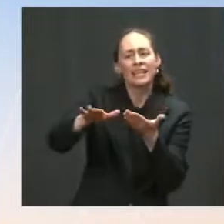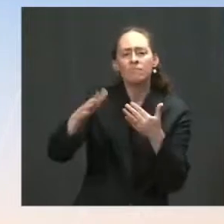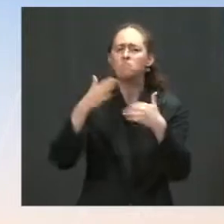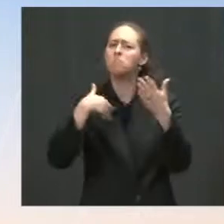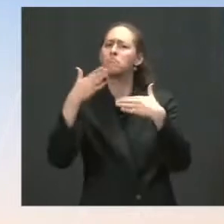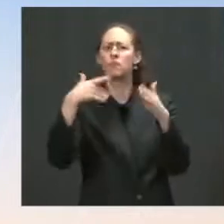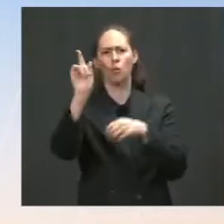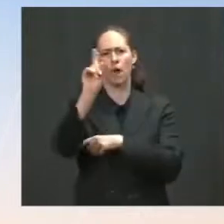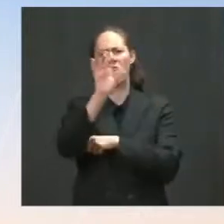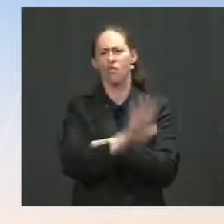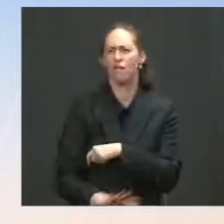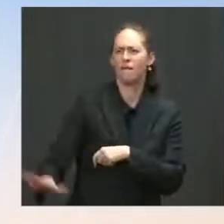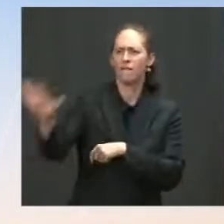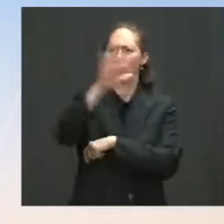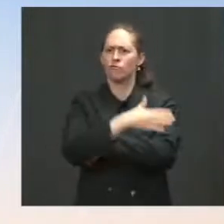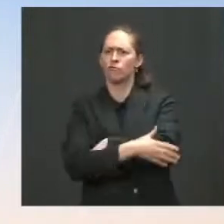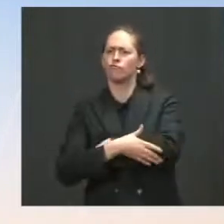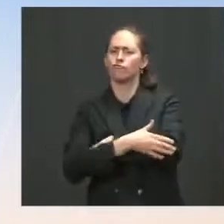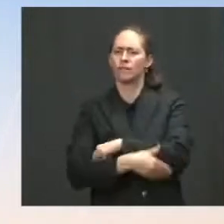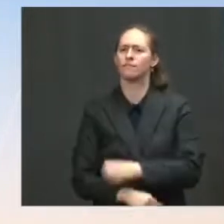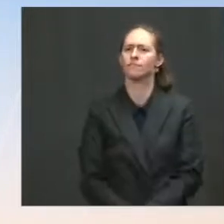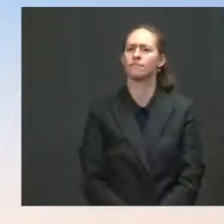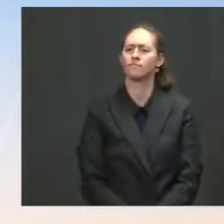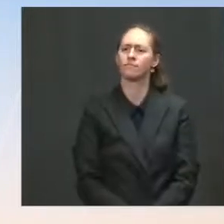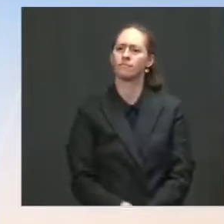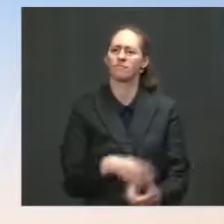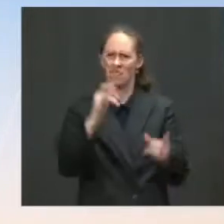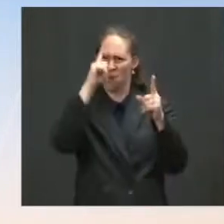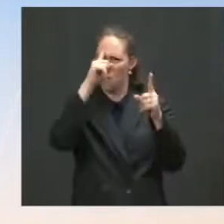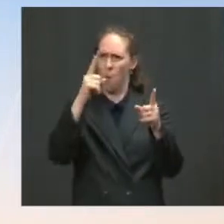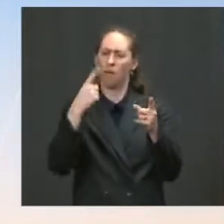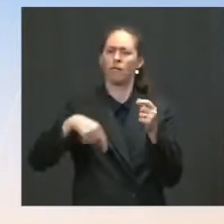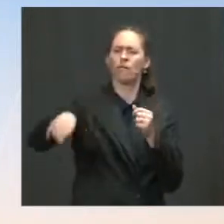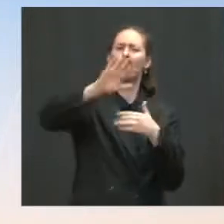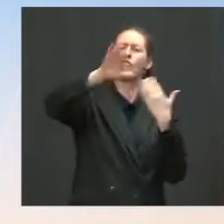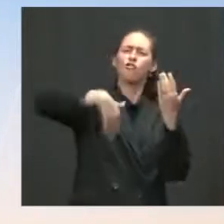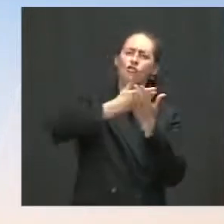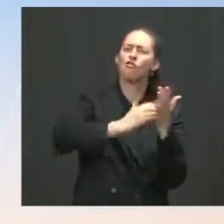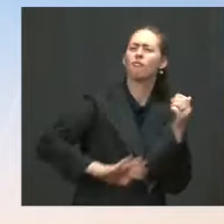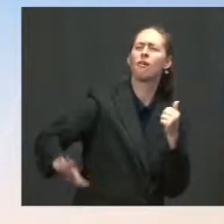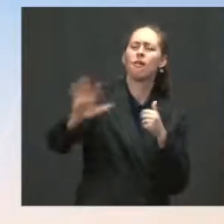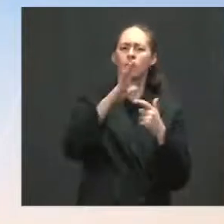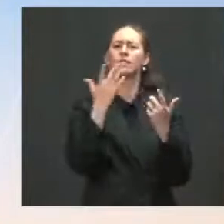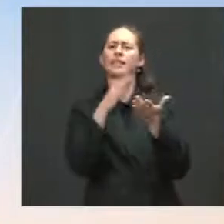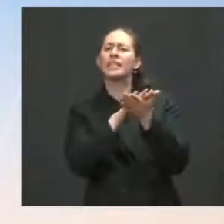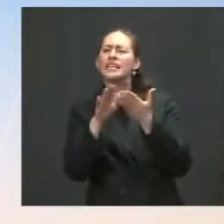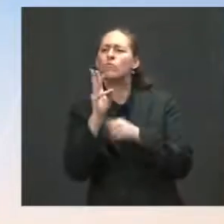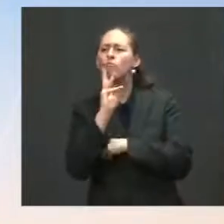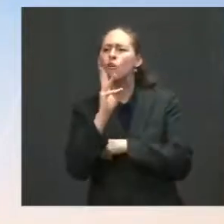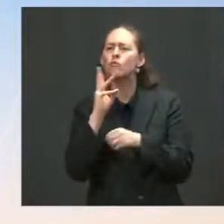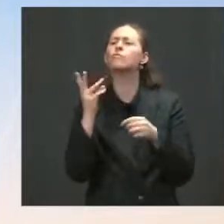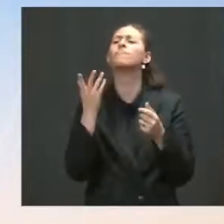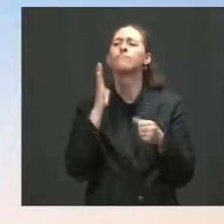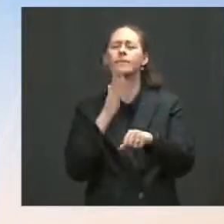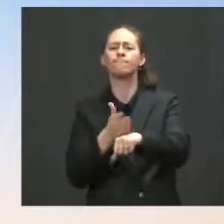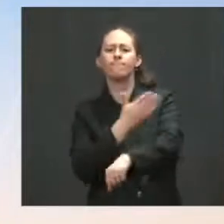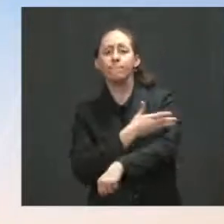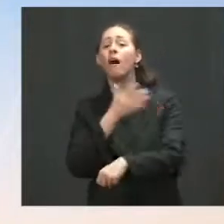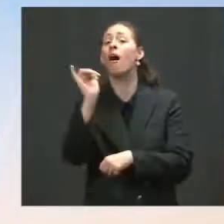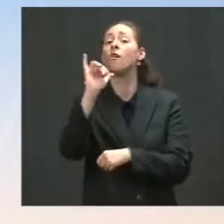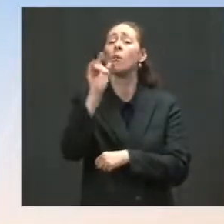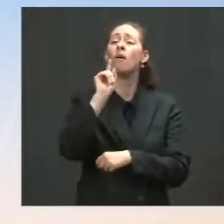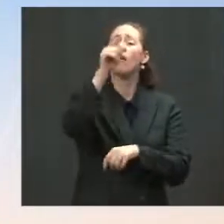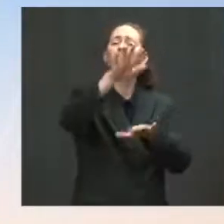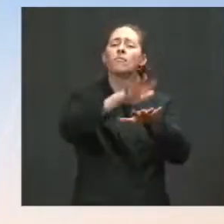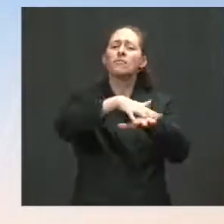across America, including in tribal nations and disadvantaged communities that need it most. I wanted to also take a moment to recognize